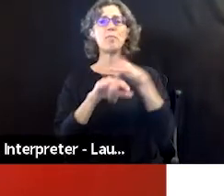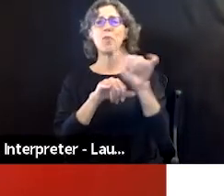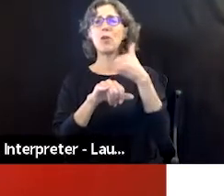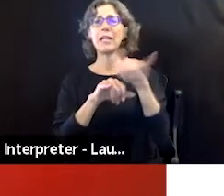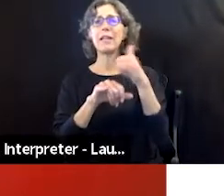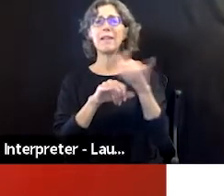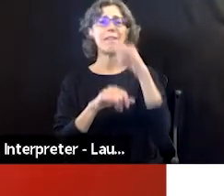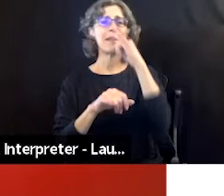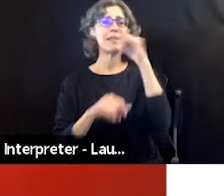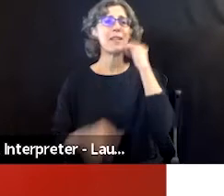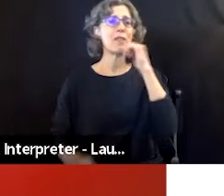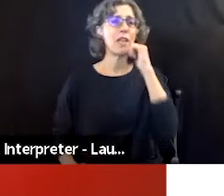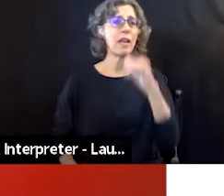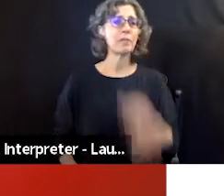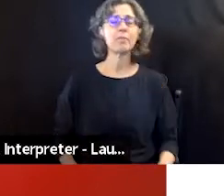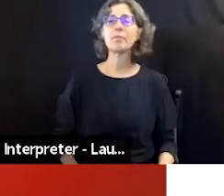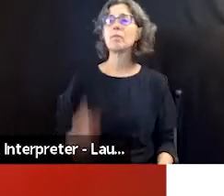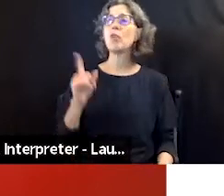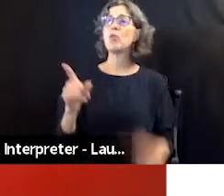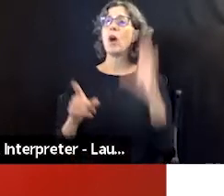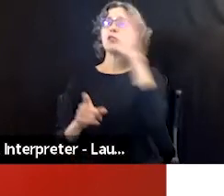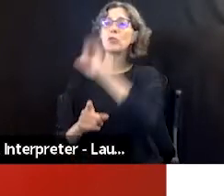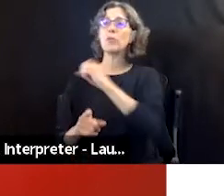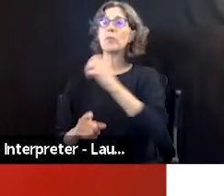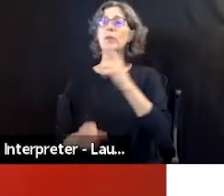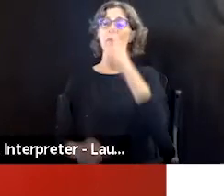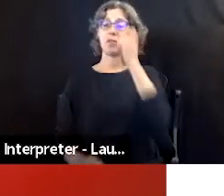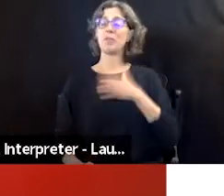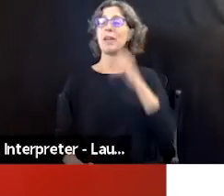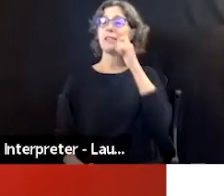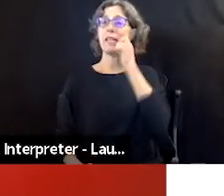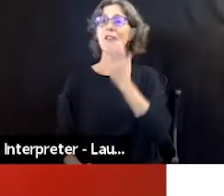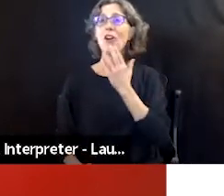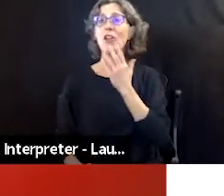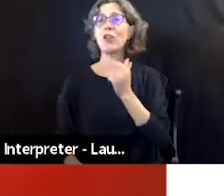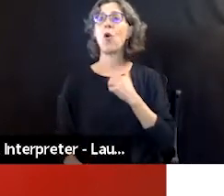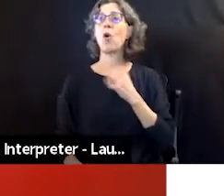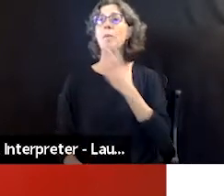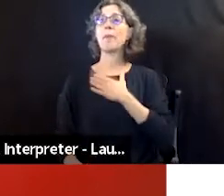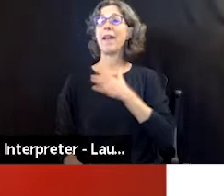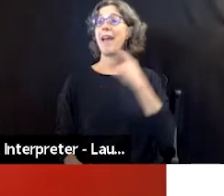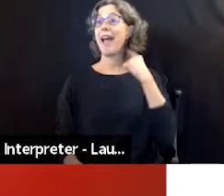You assume because of my skin color or my accent that I can't be as smart as you are.